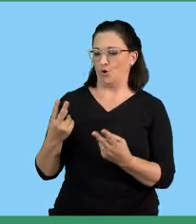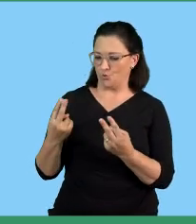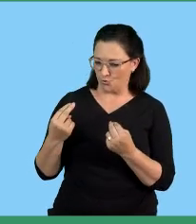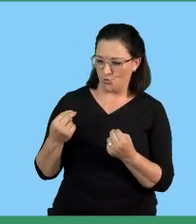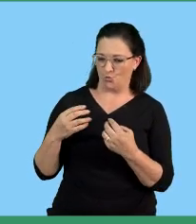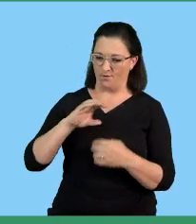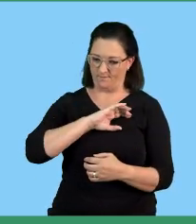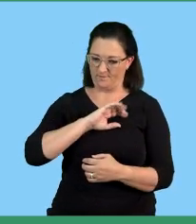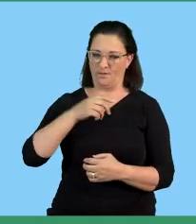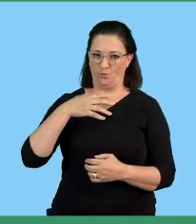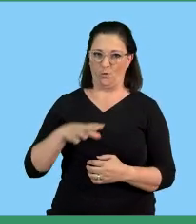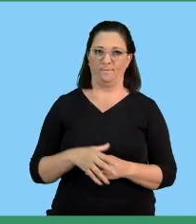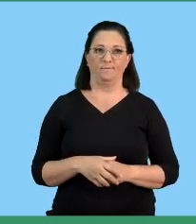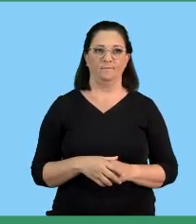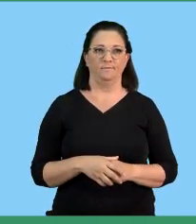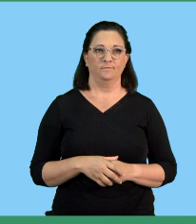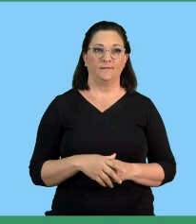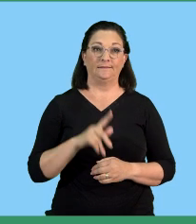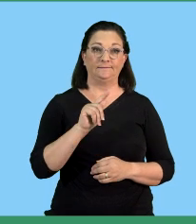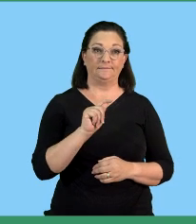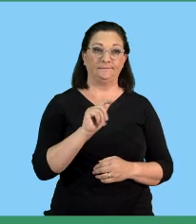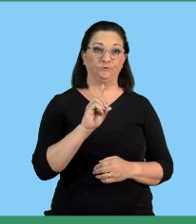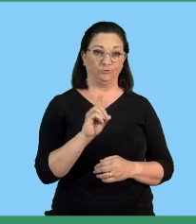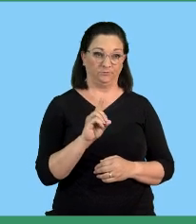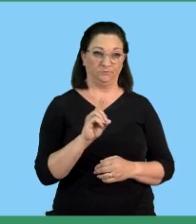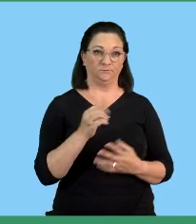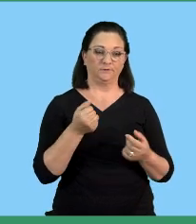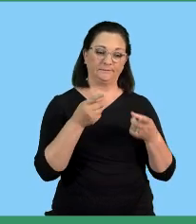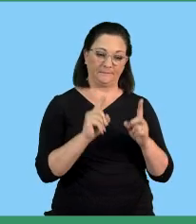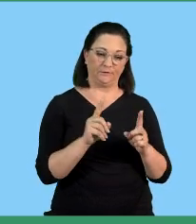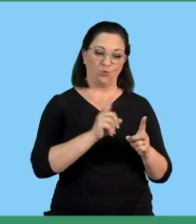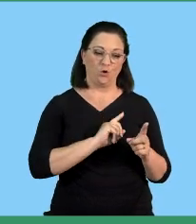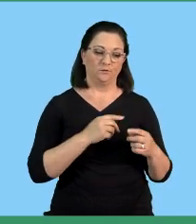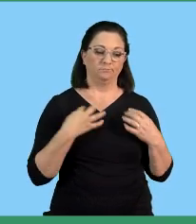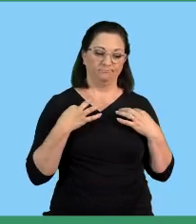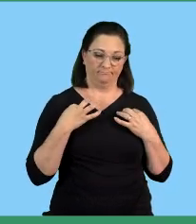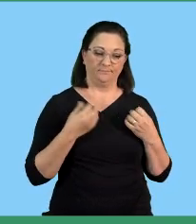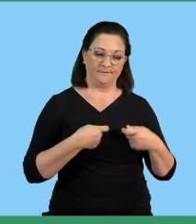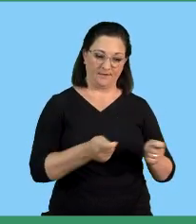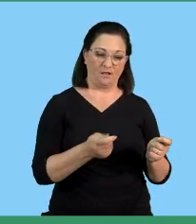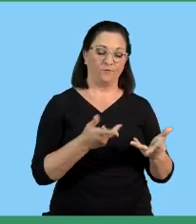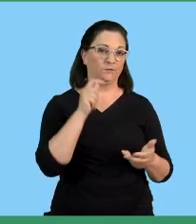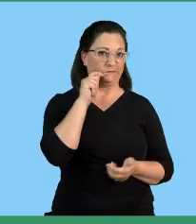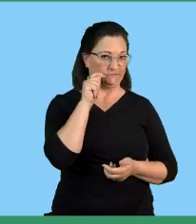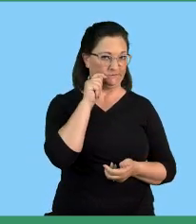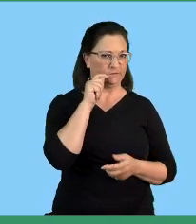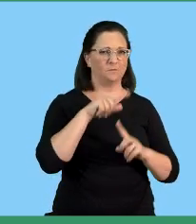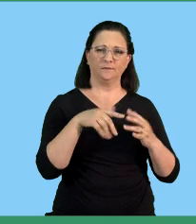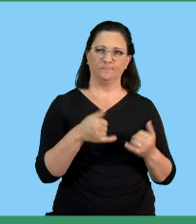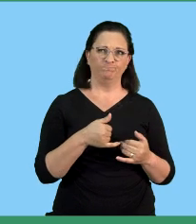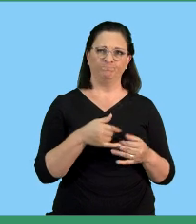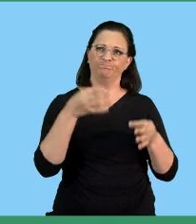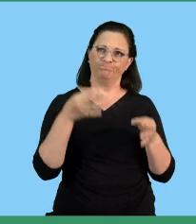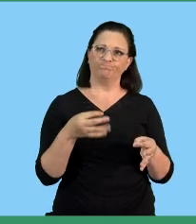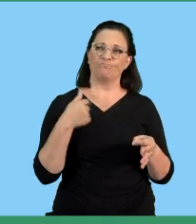go through this scenario again. Tshegoe Designers specializes in selling clothing for teenagers.